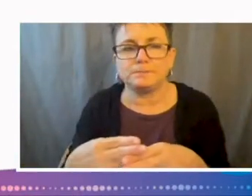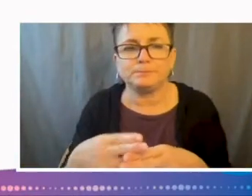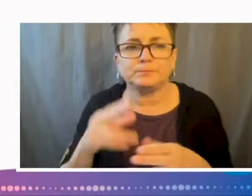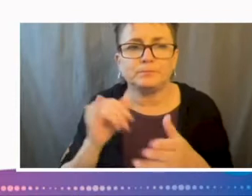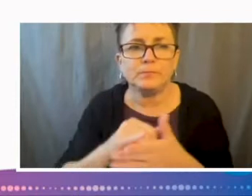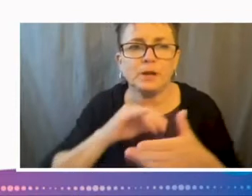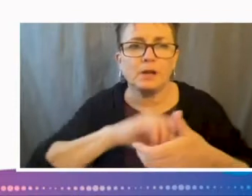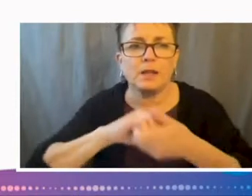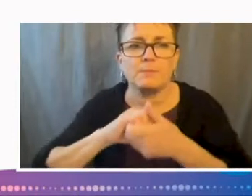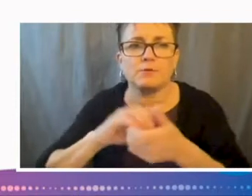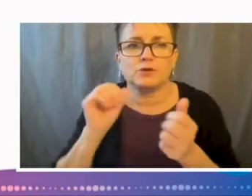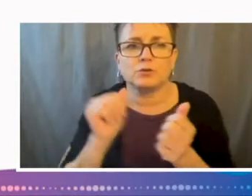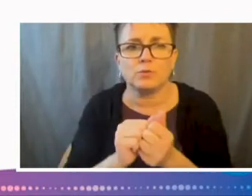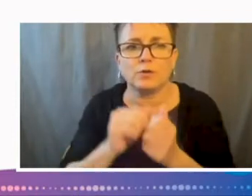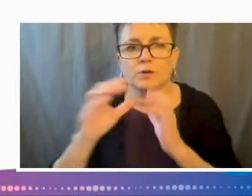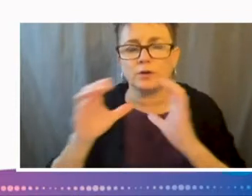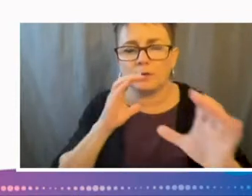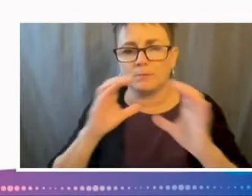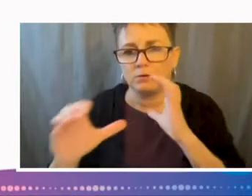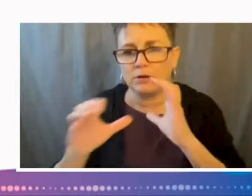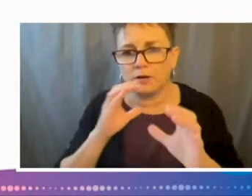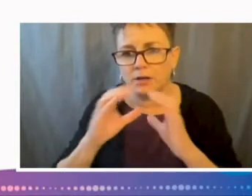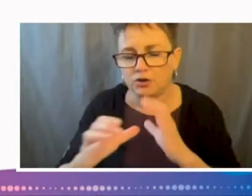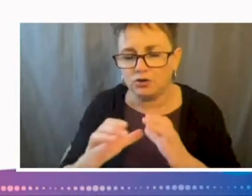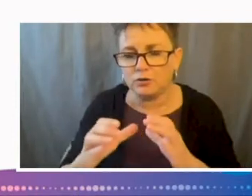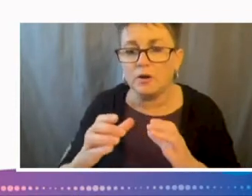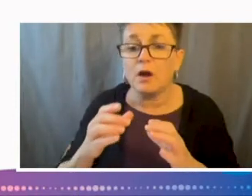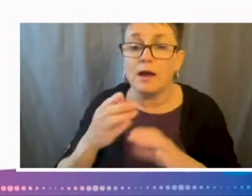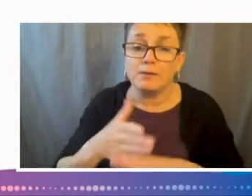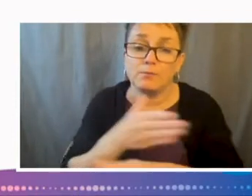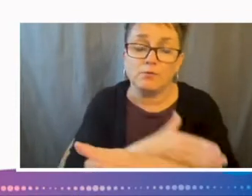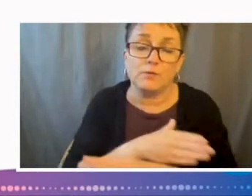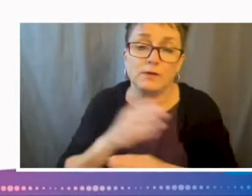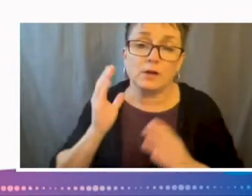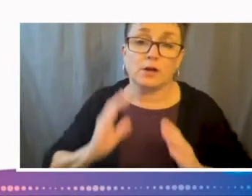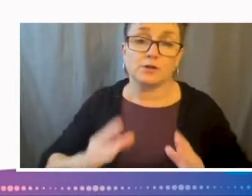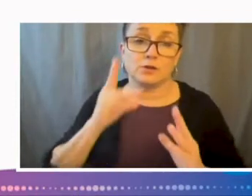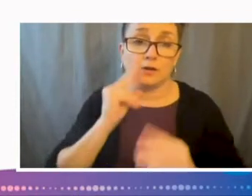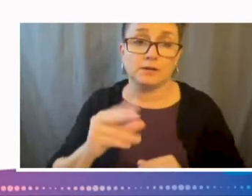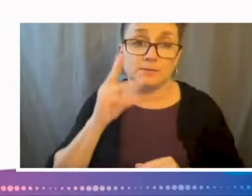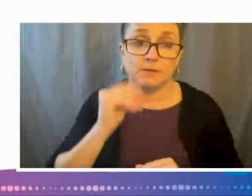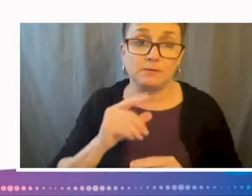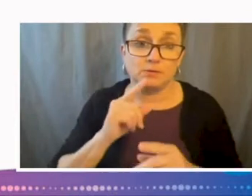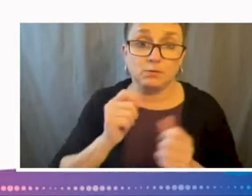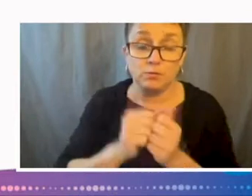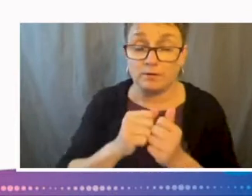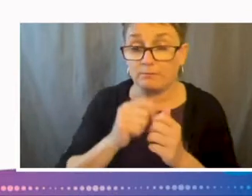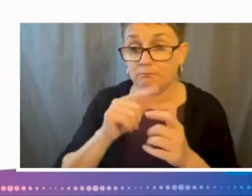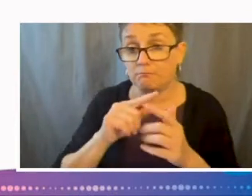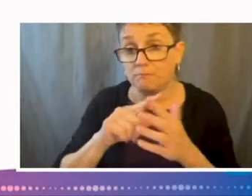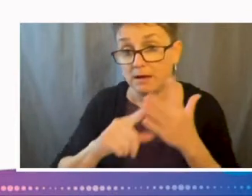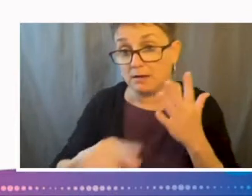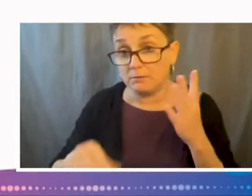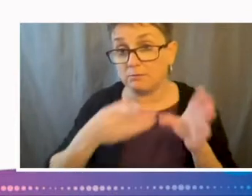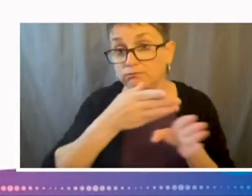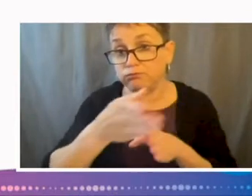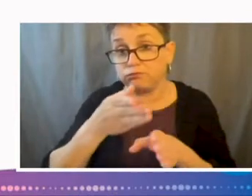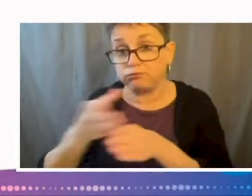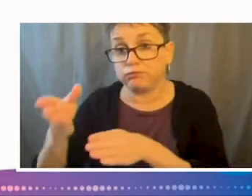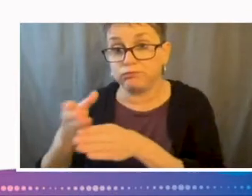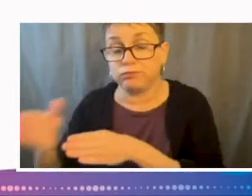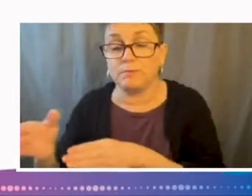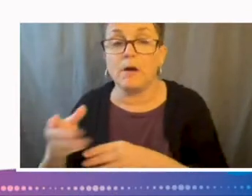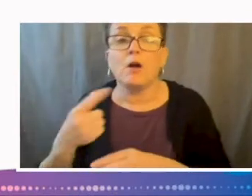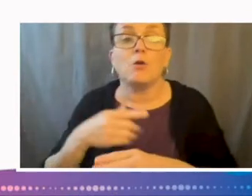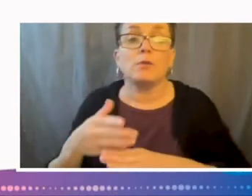collaboration with communications and the customer experience and with the assistance of many areas of the agency. We produced a series of